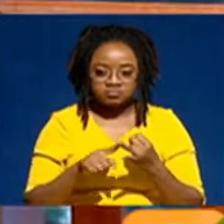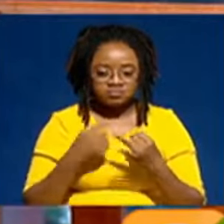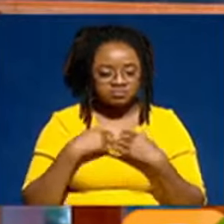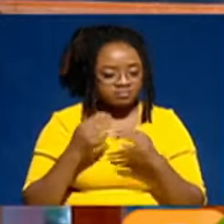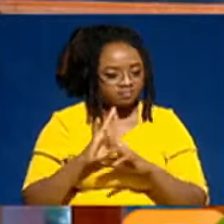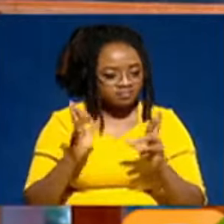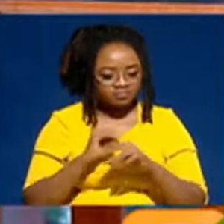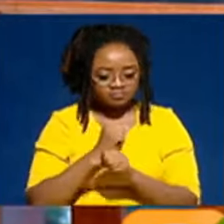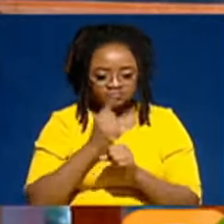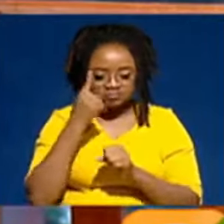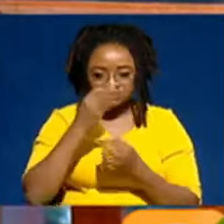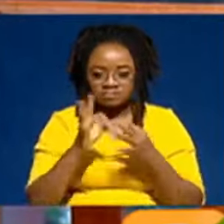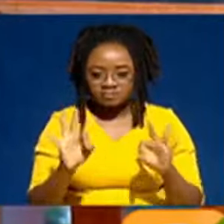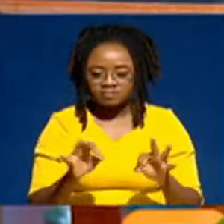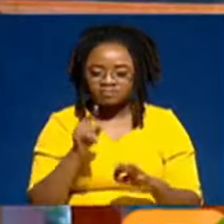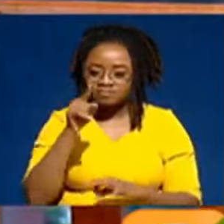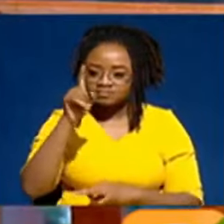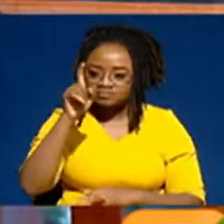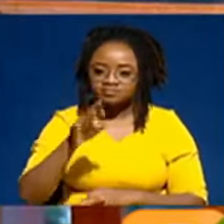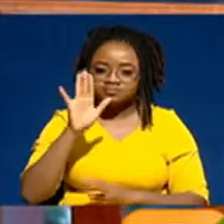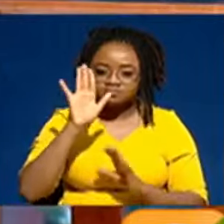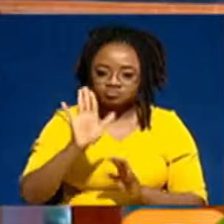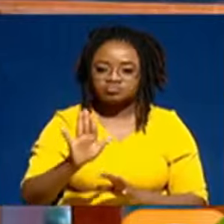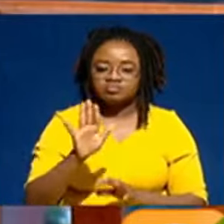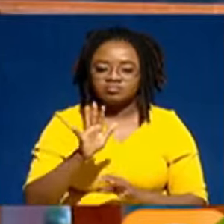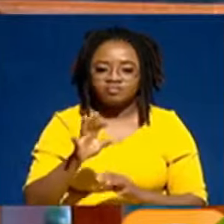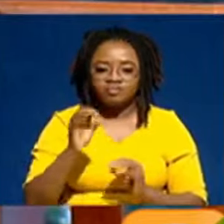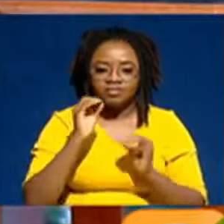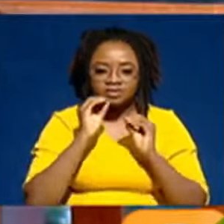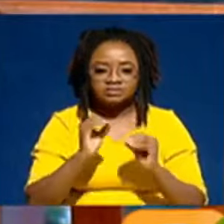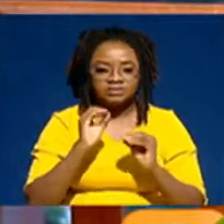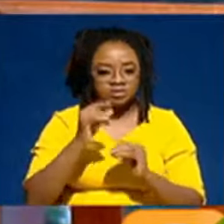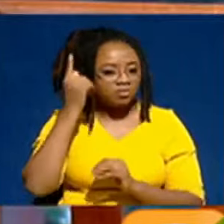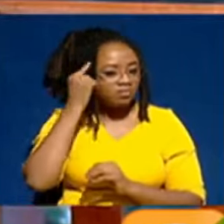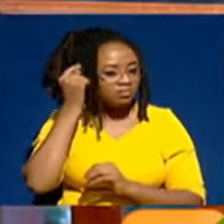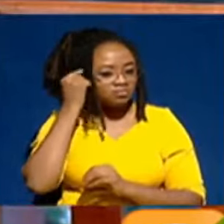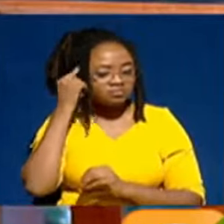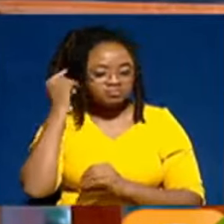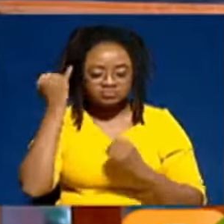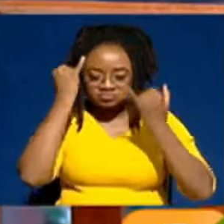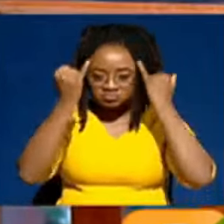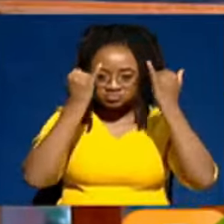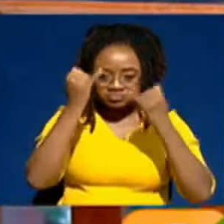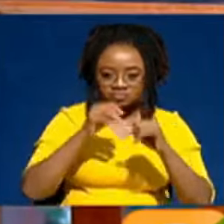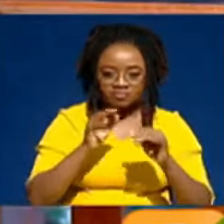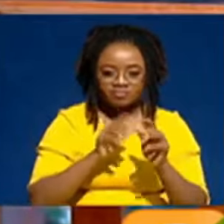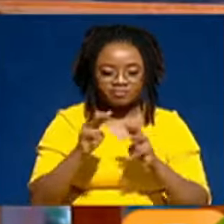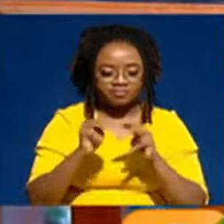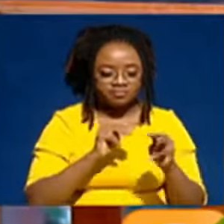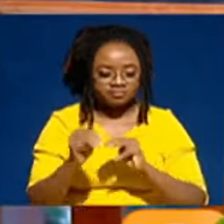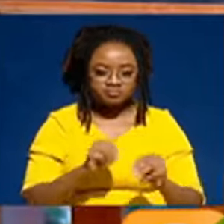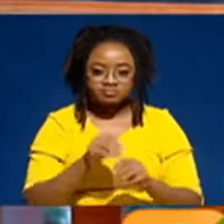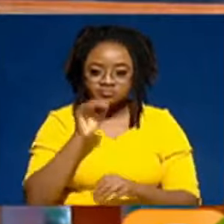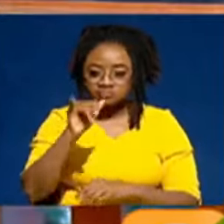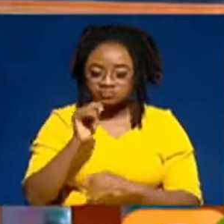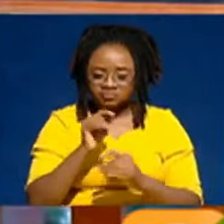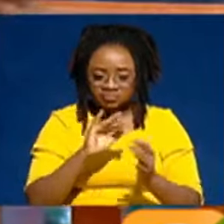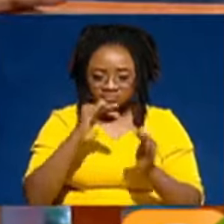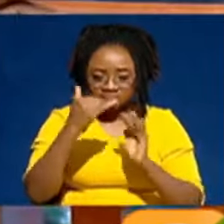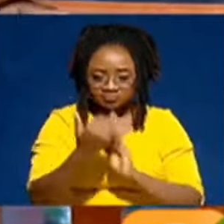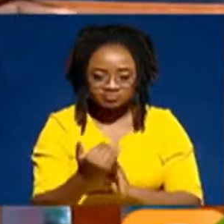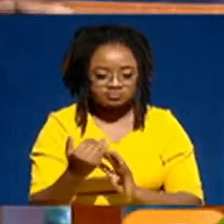is that he should stop this zero mentality approach to management. That's an approach that we all